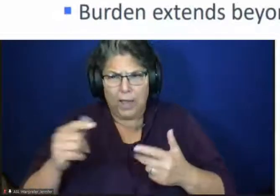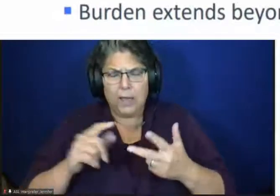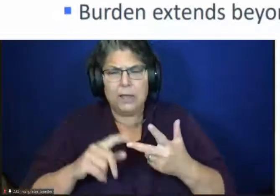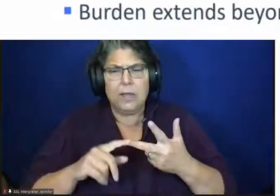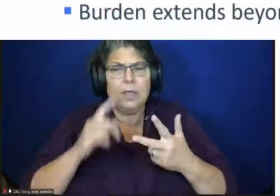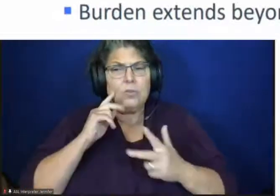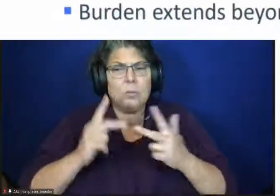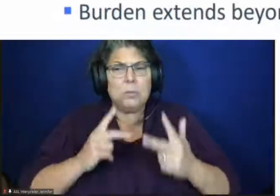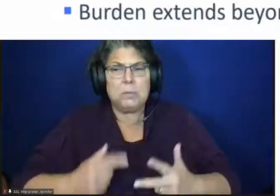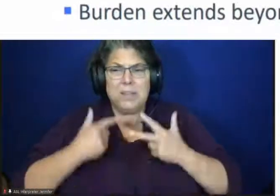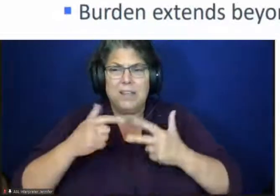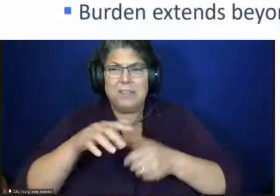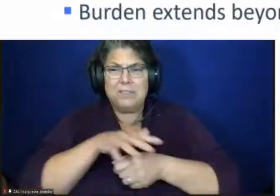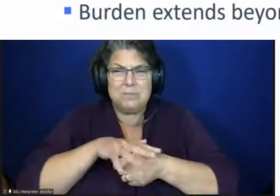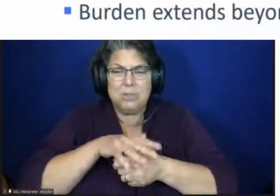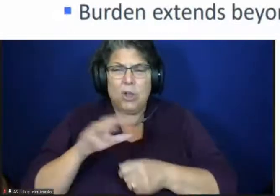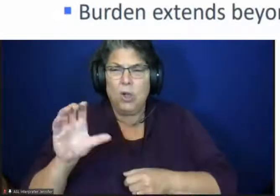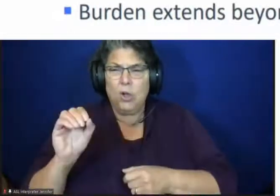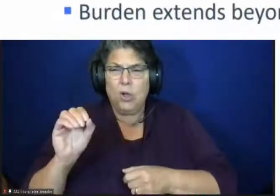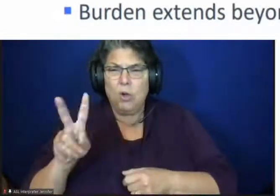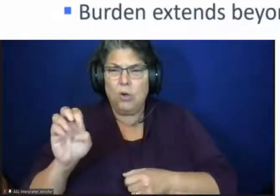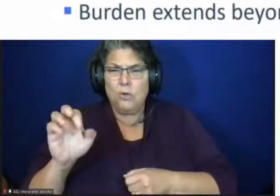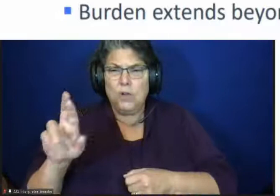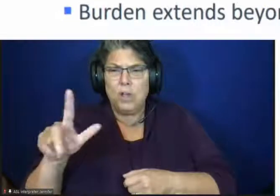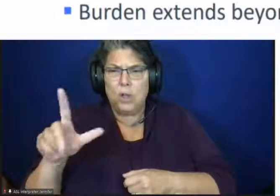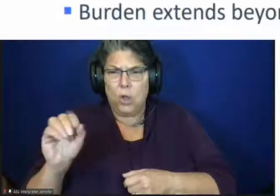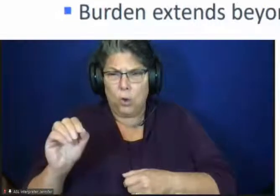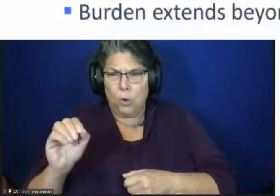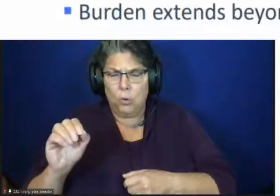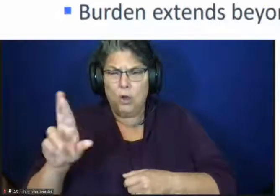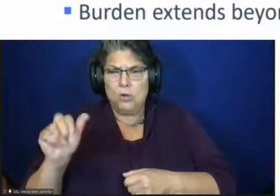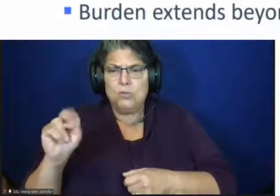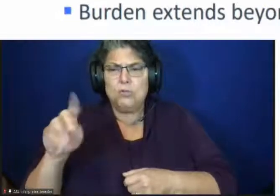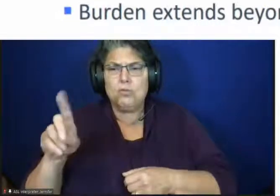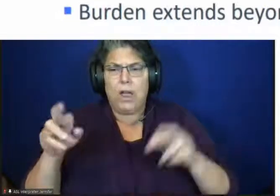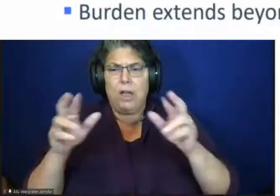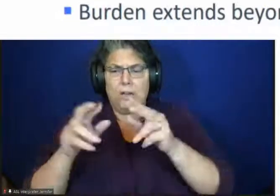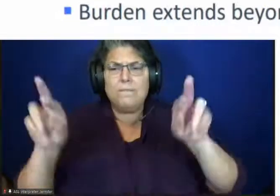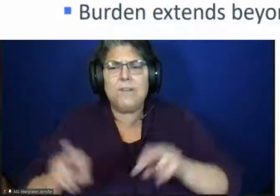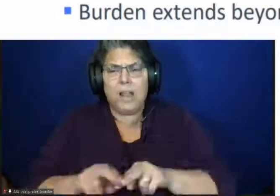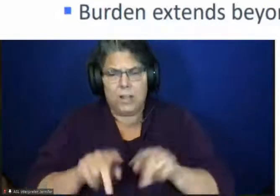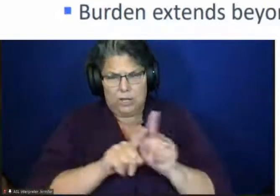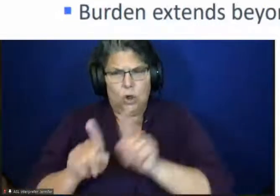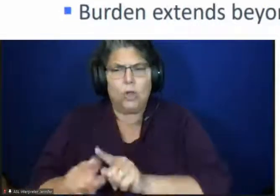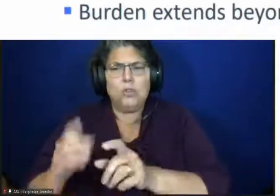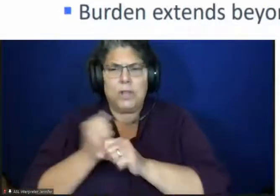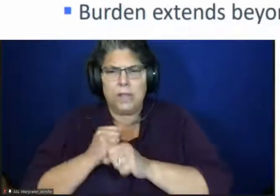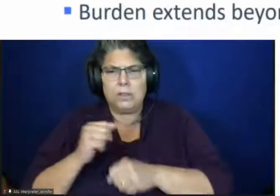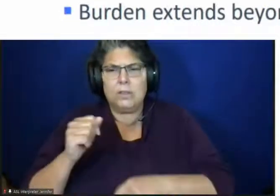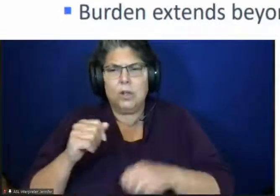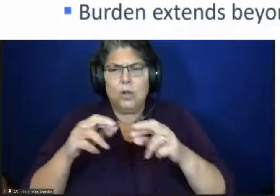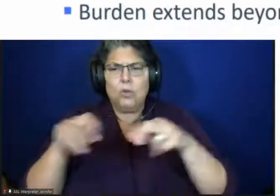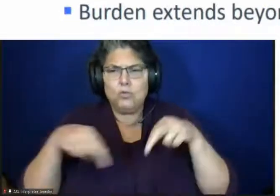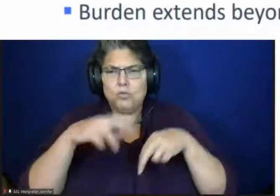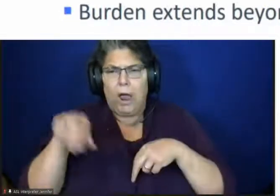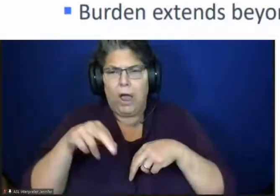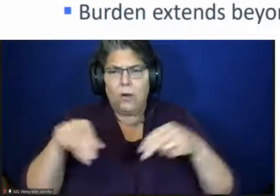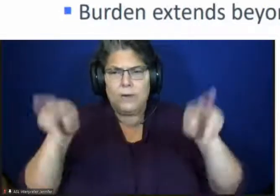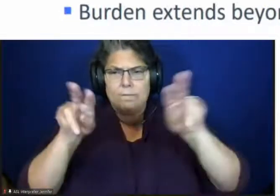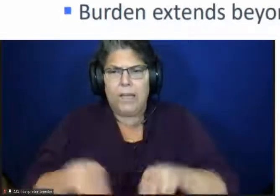those in the Covelo Round Valley area, monoclonal antibodies are also available at the Round Valley Indian Health Center,